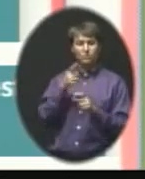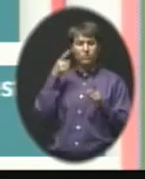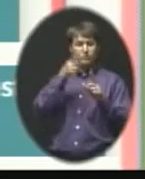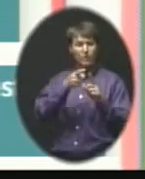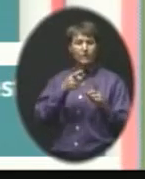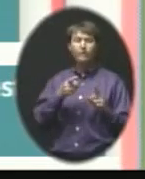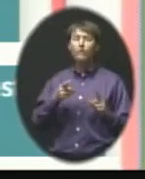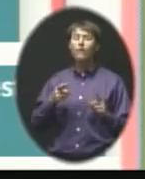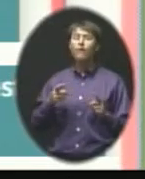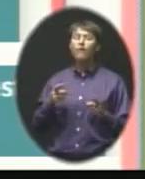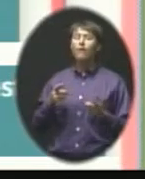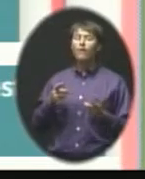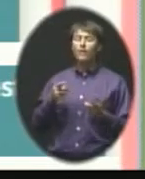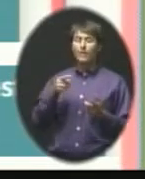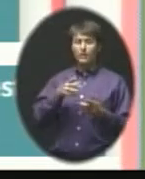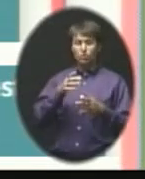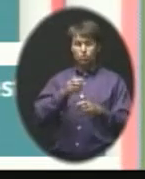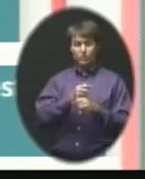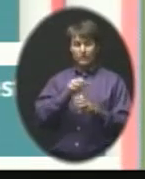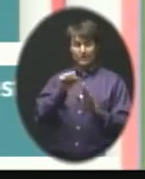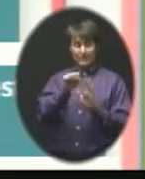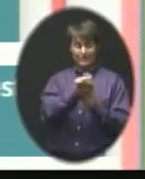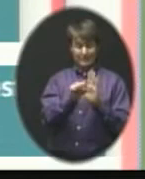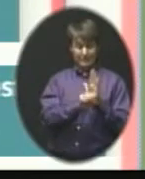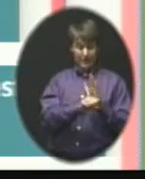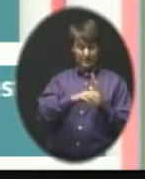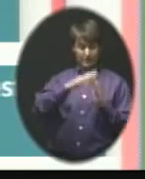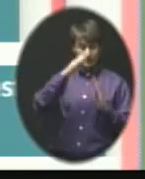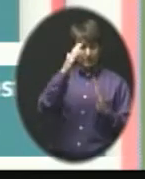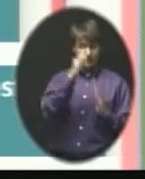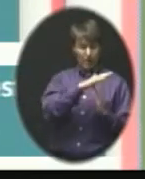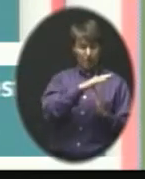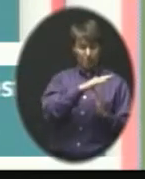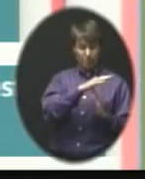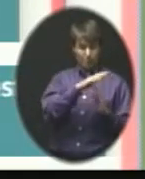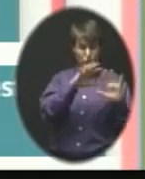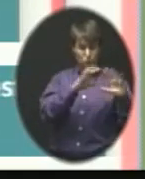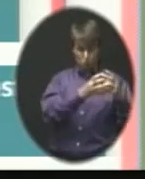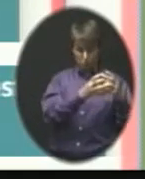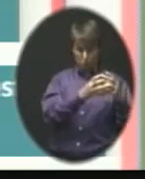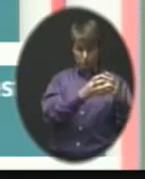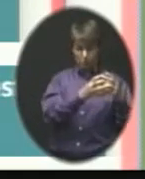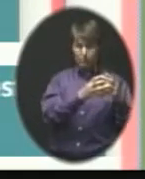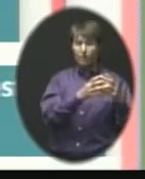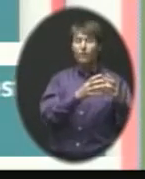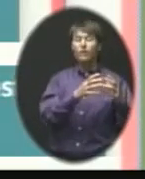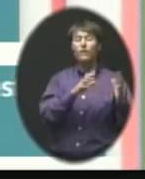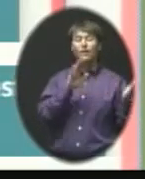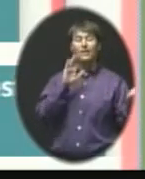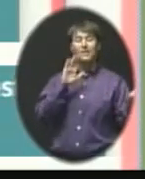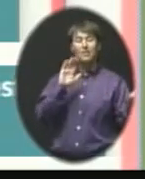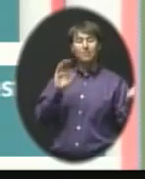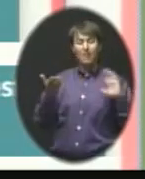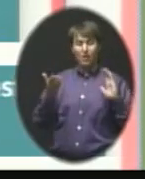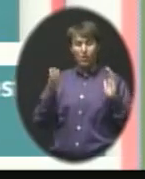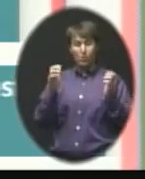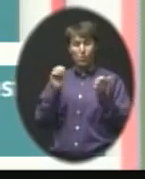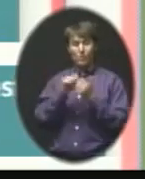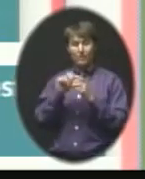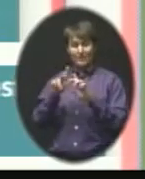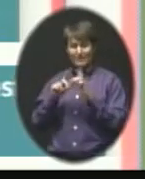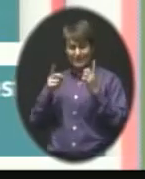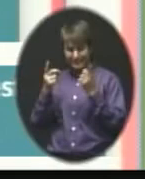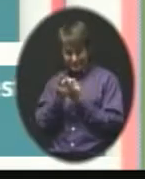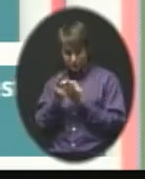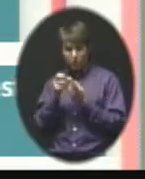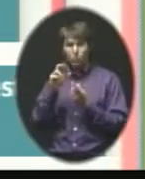is they are taking the state's highest performing group, they are comparing them to a district